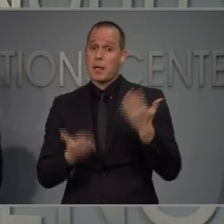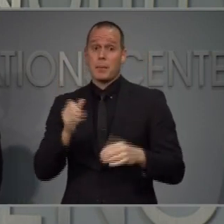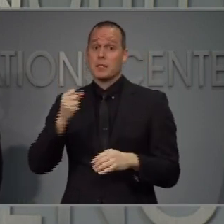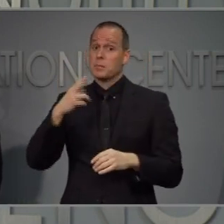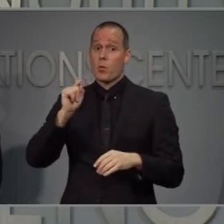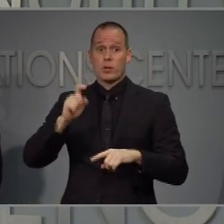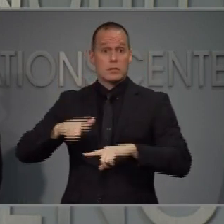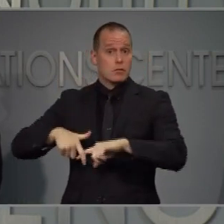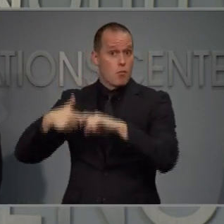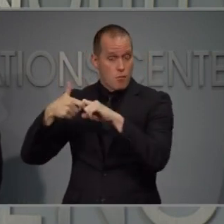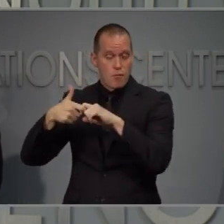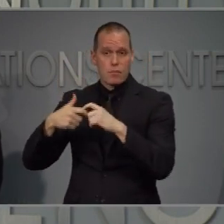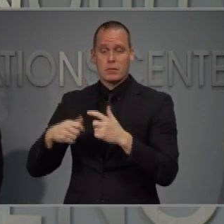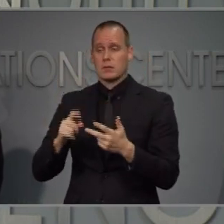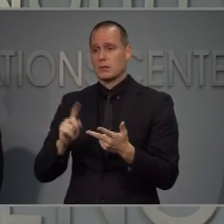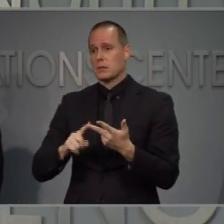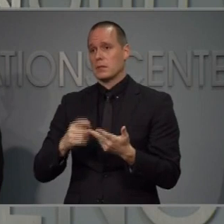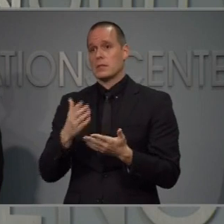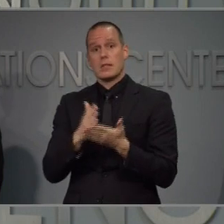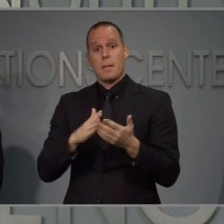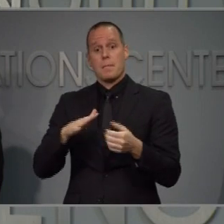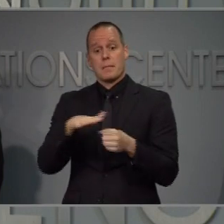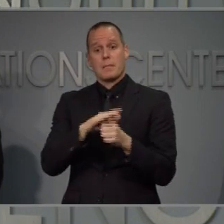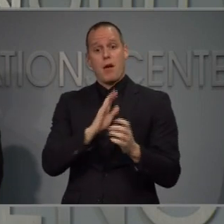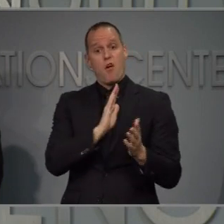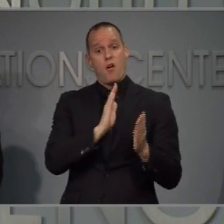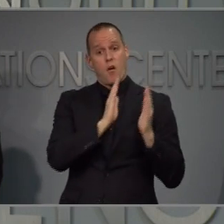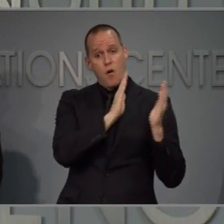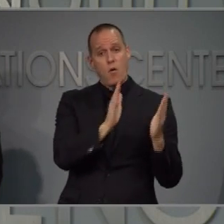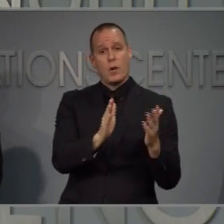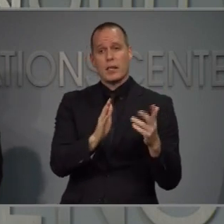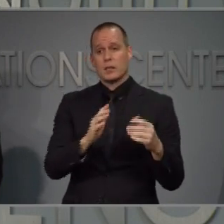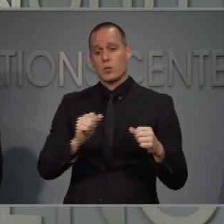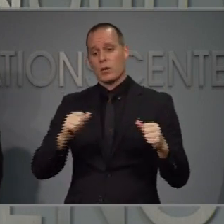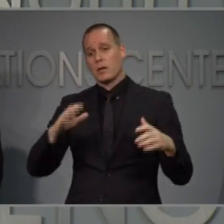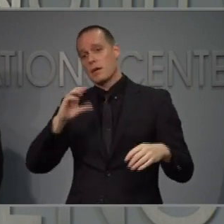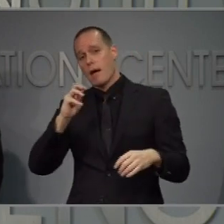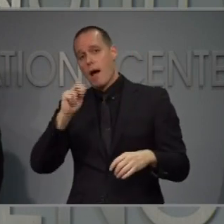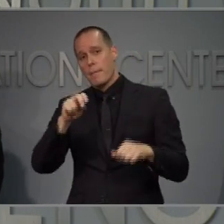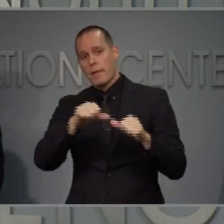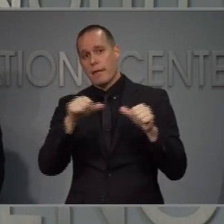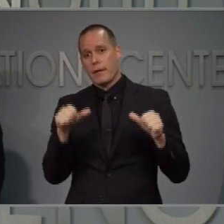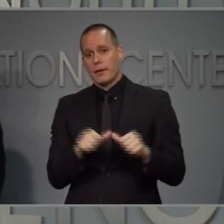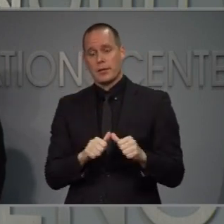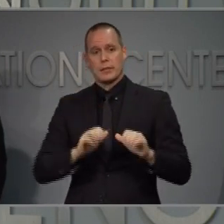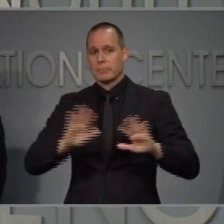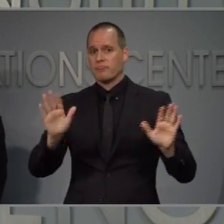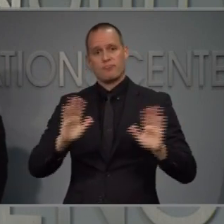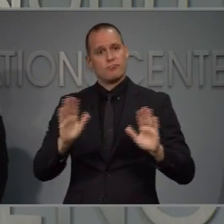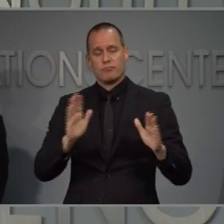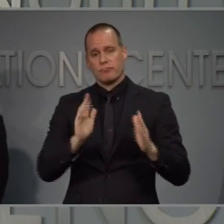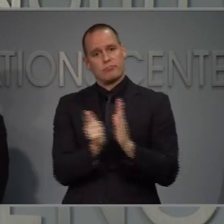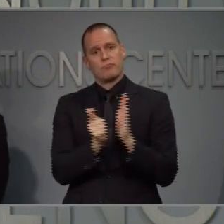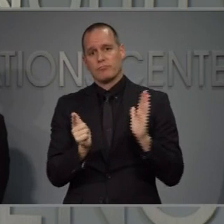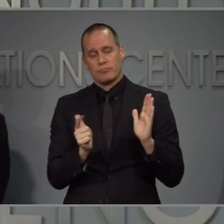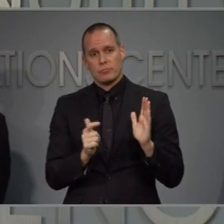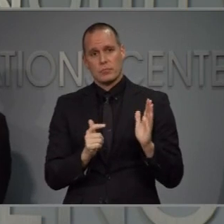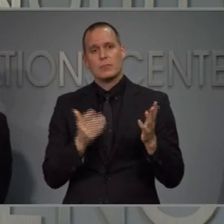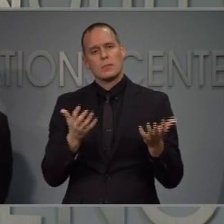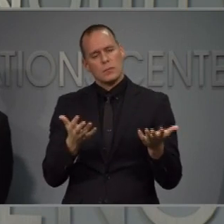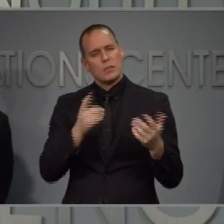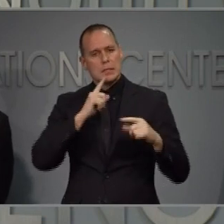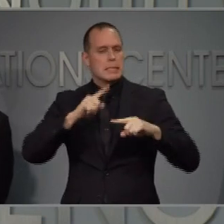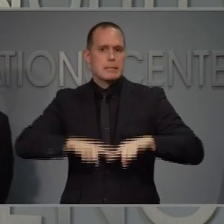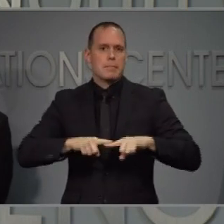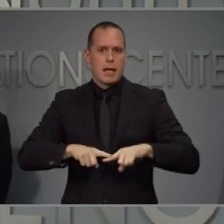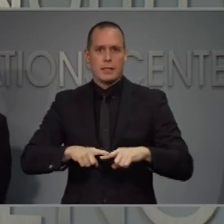or common areas. It depends on what our data shows us and what our health